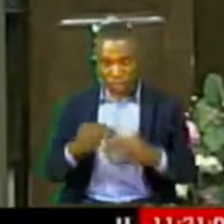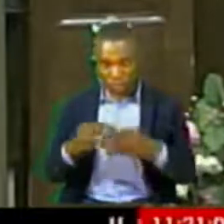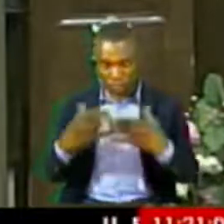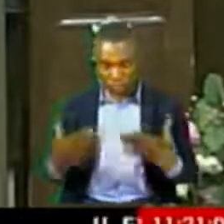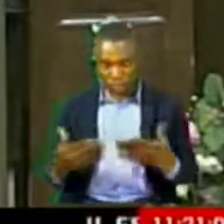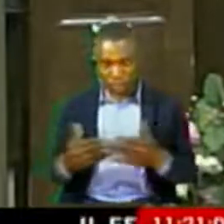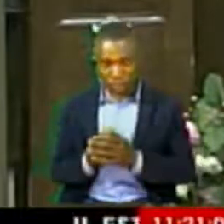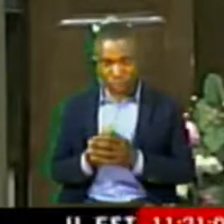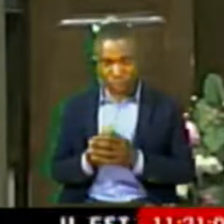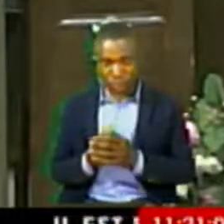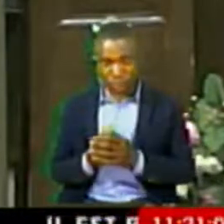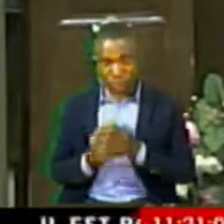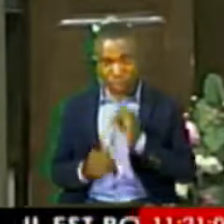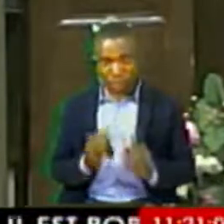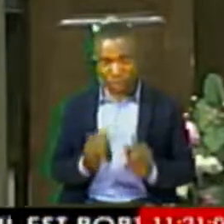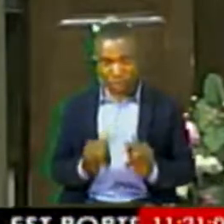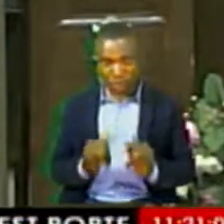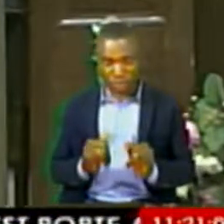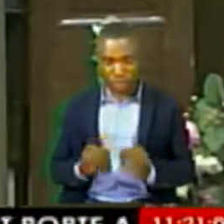today the earth